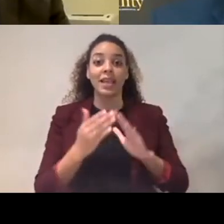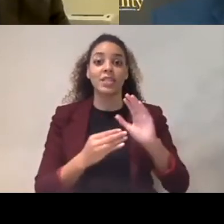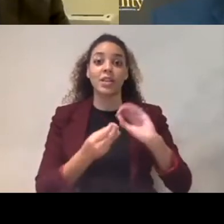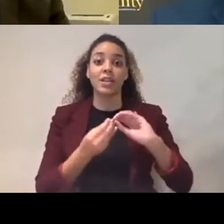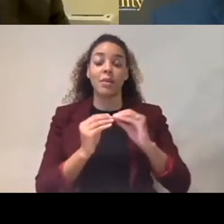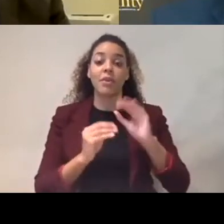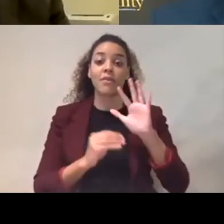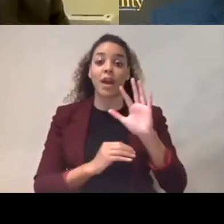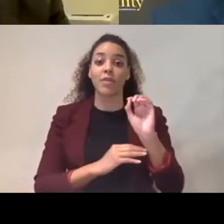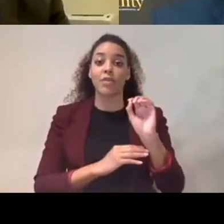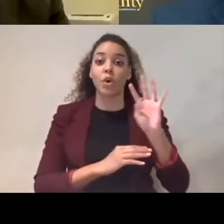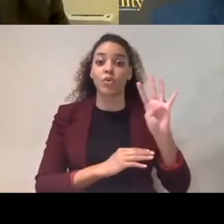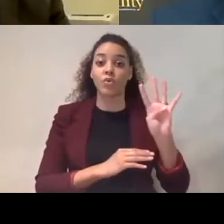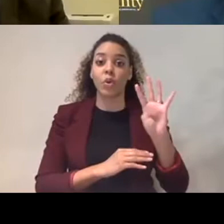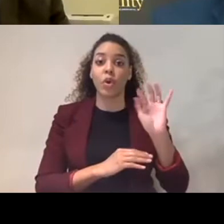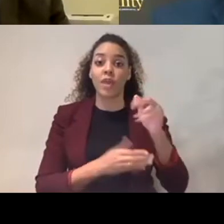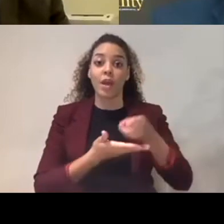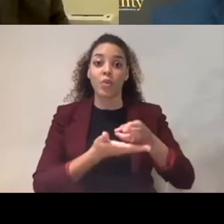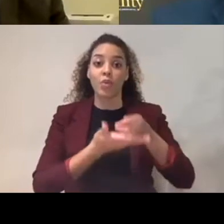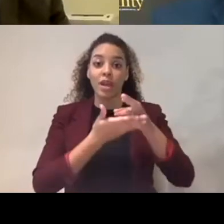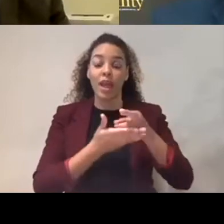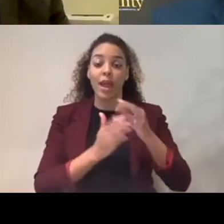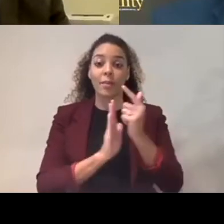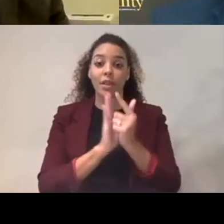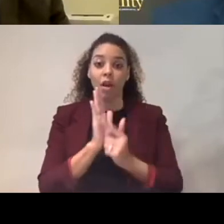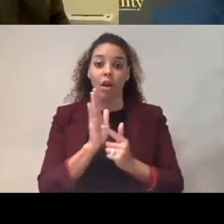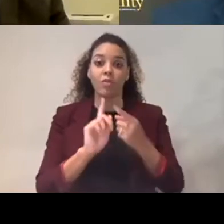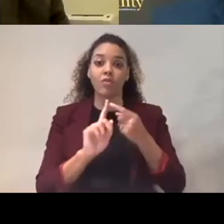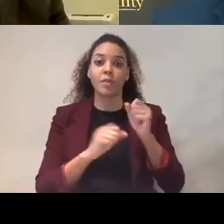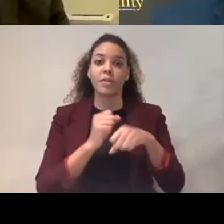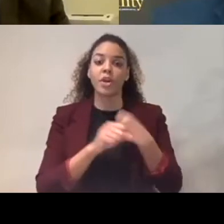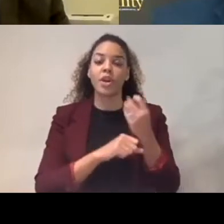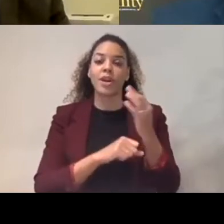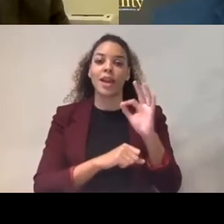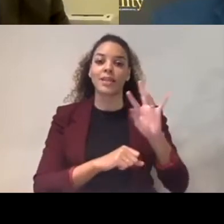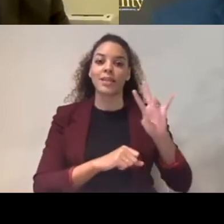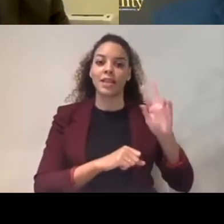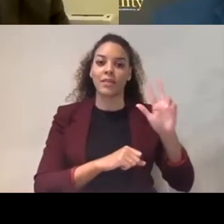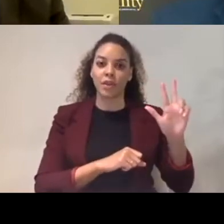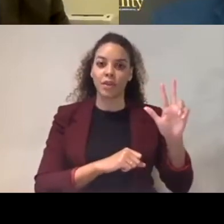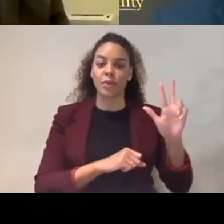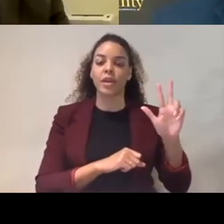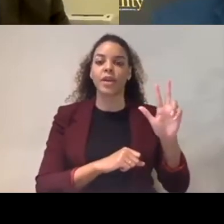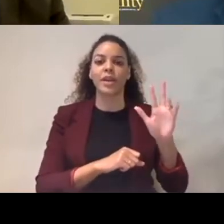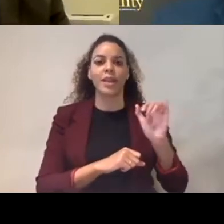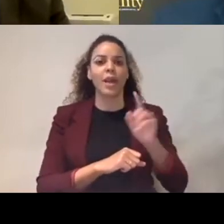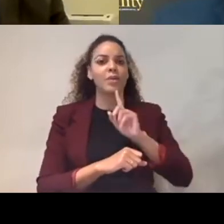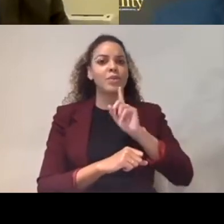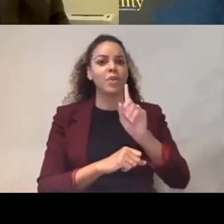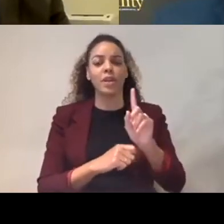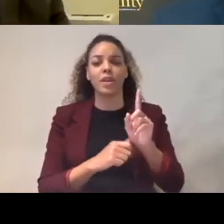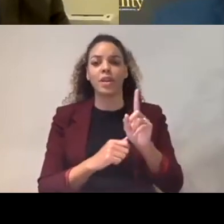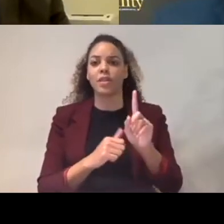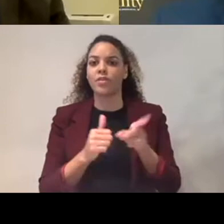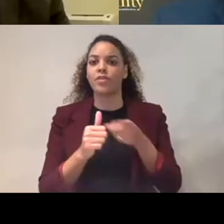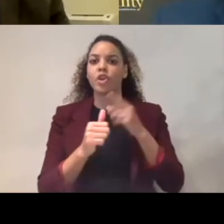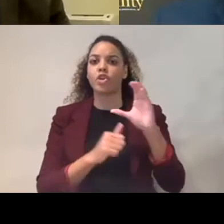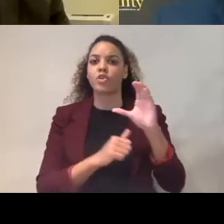Act, contained in the Rehab Act of 1973, really was one of the first civil rights